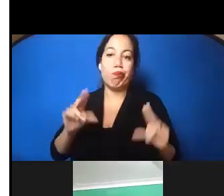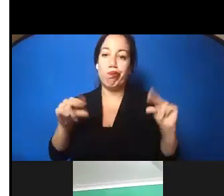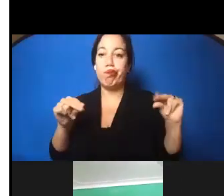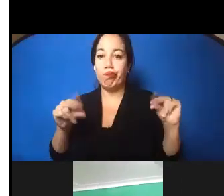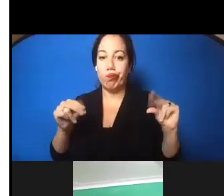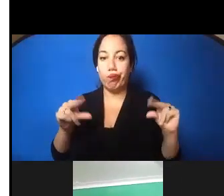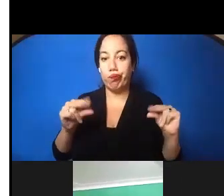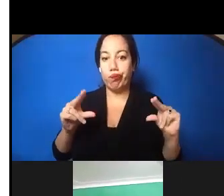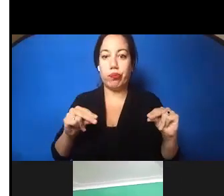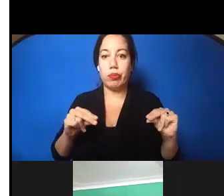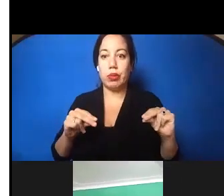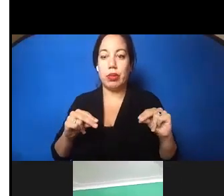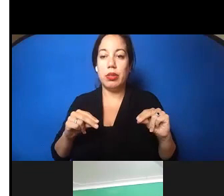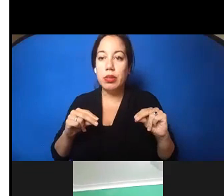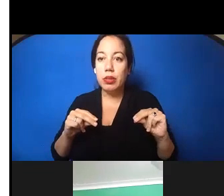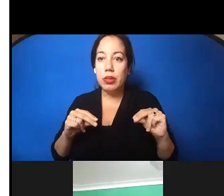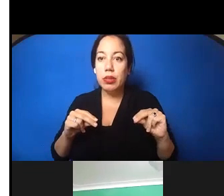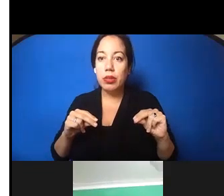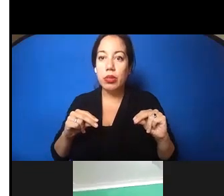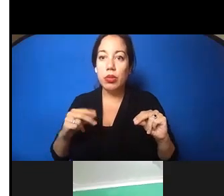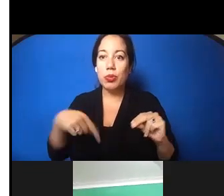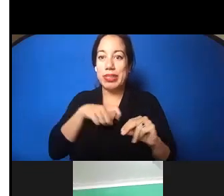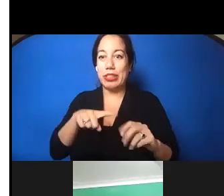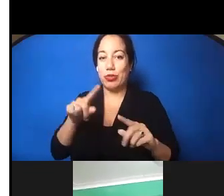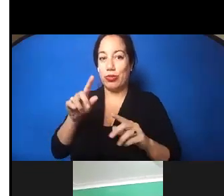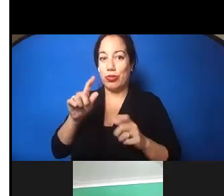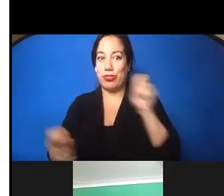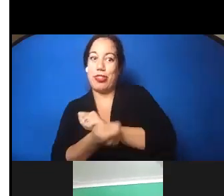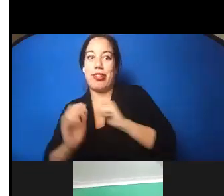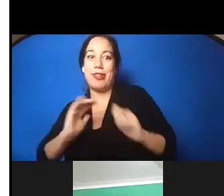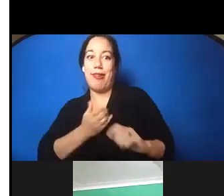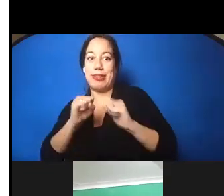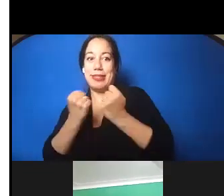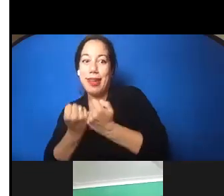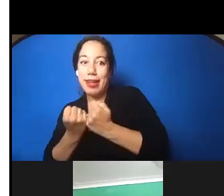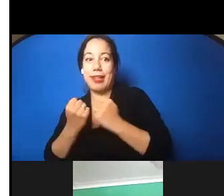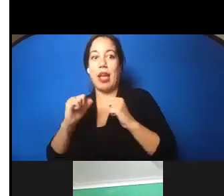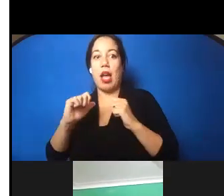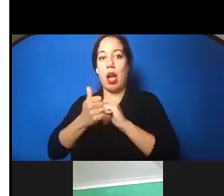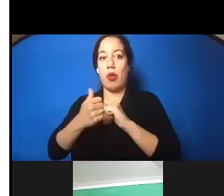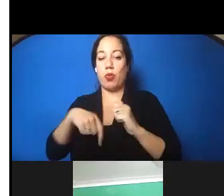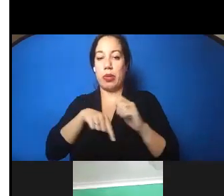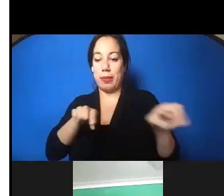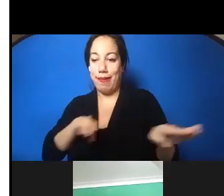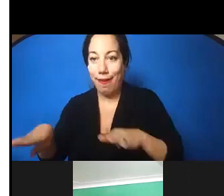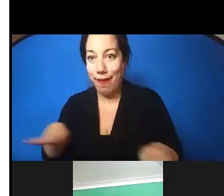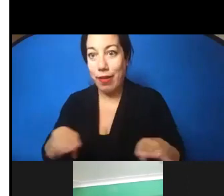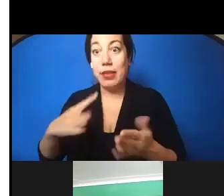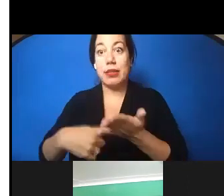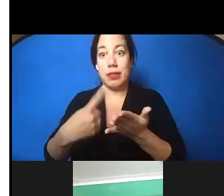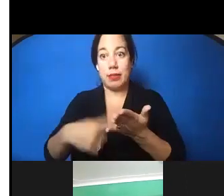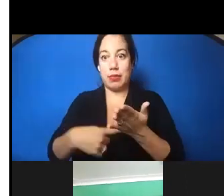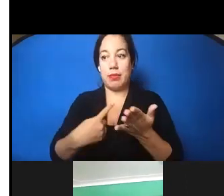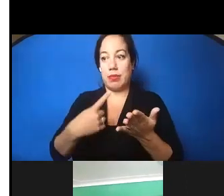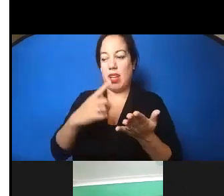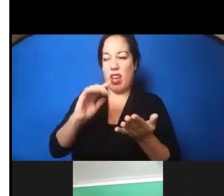and this thing is coming to change our society, how we behave. It's because sometimes we behave in a communal way. We want to